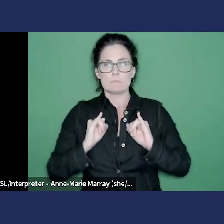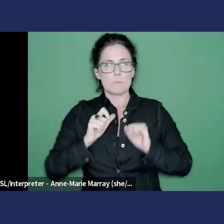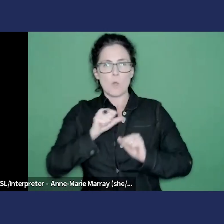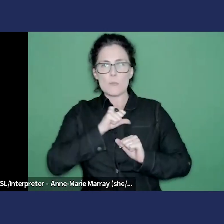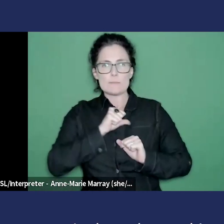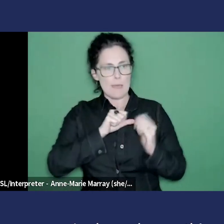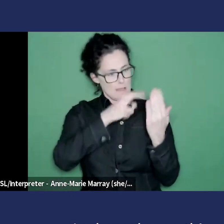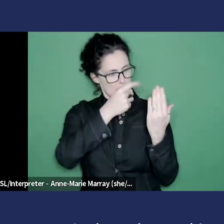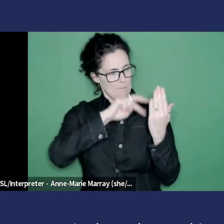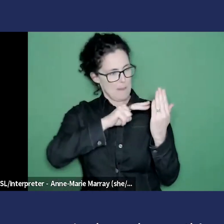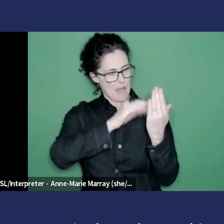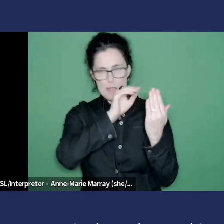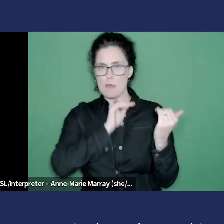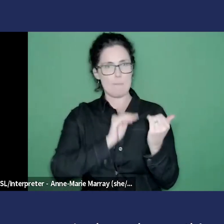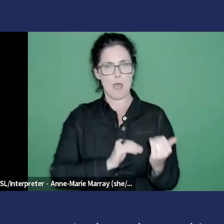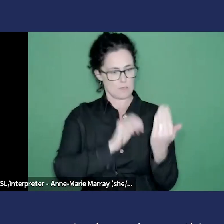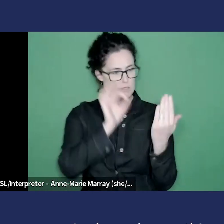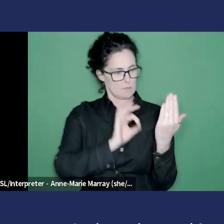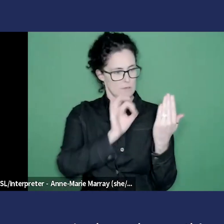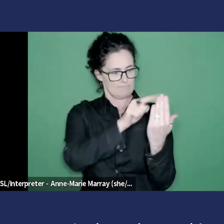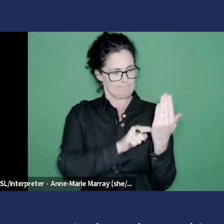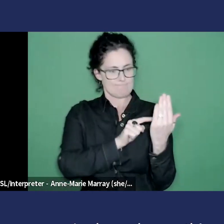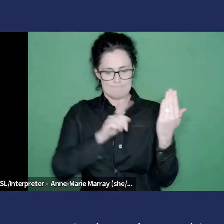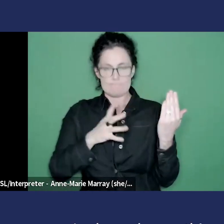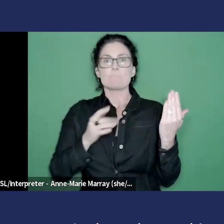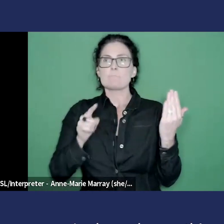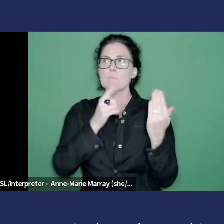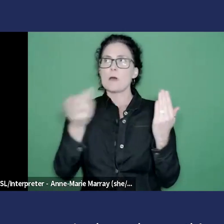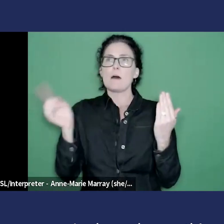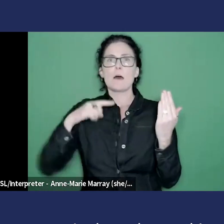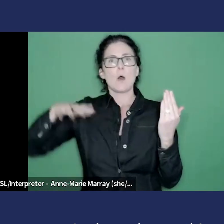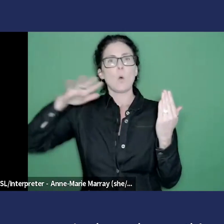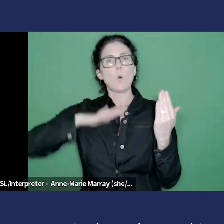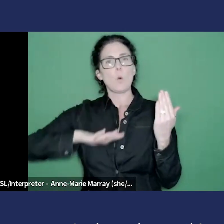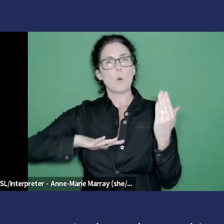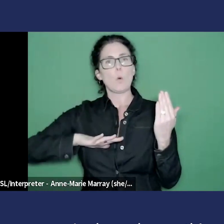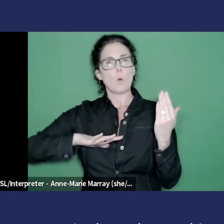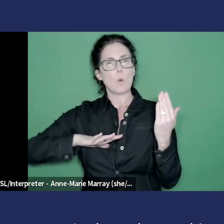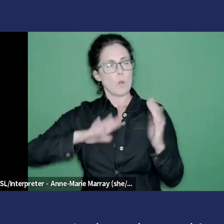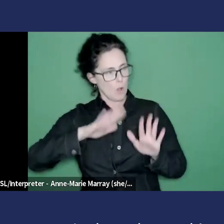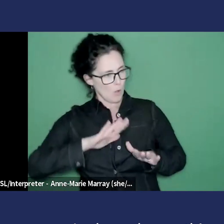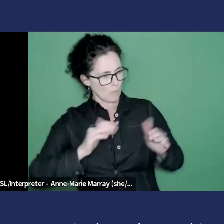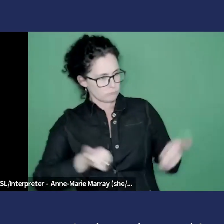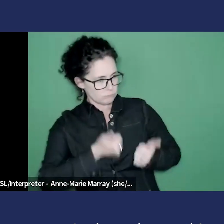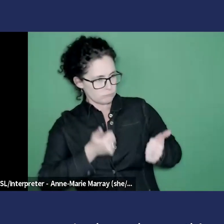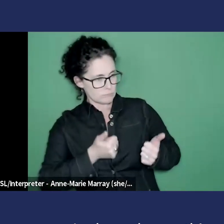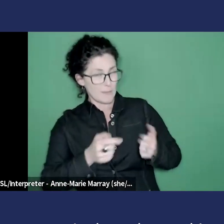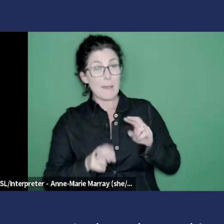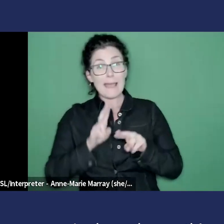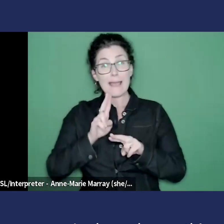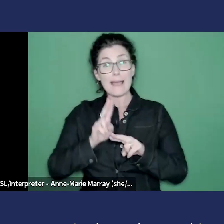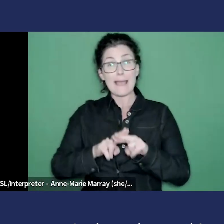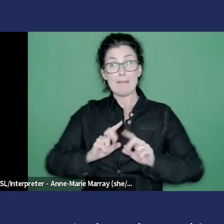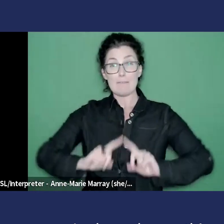And you know, if things that don't emit feelings of